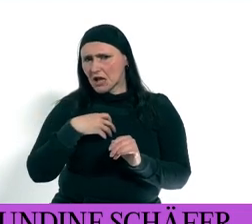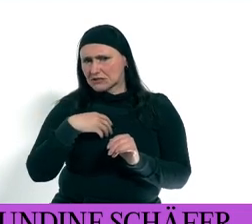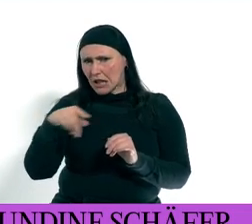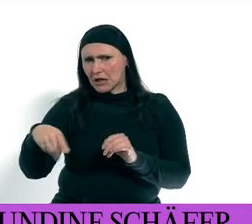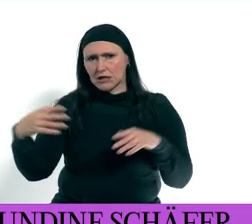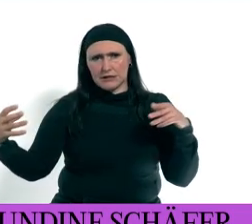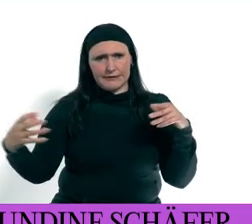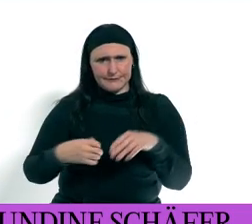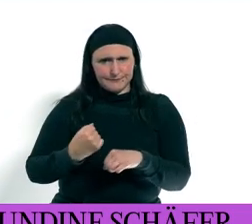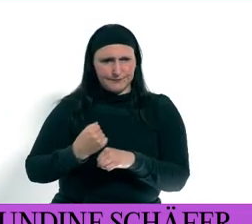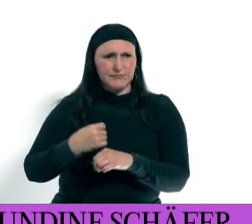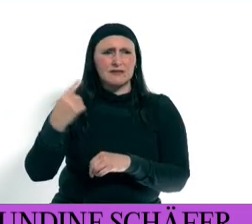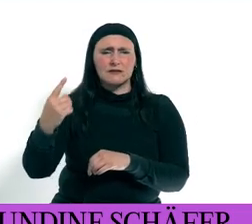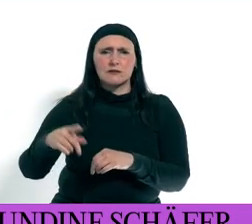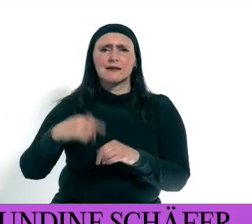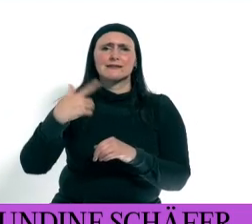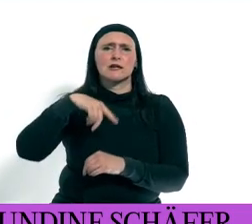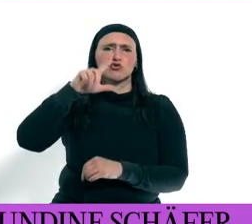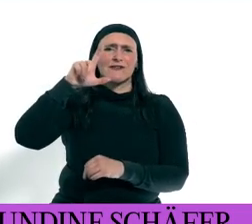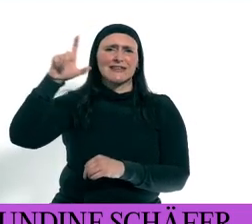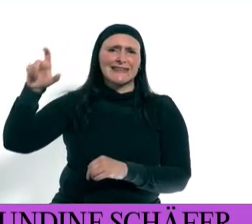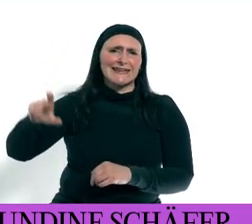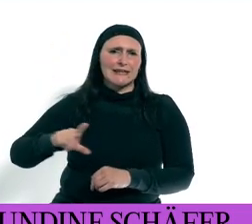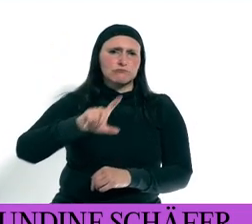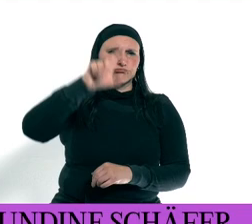the graffiti. Wir arbeiten studio. Bei den Projekten